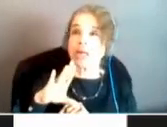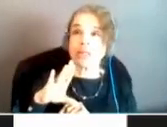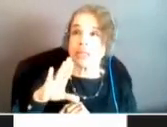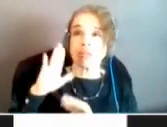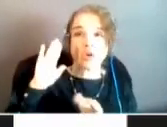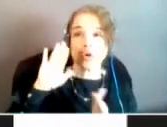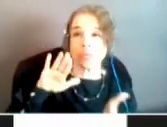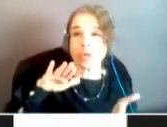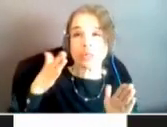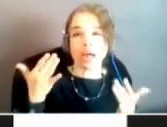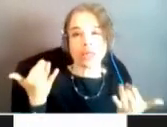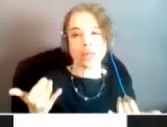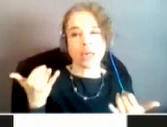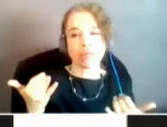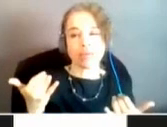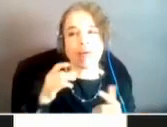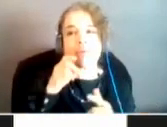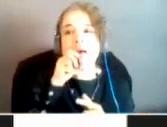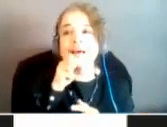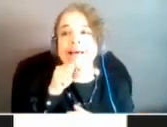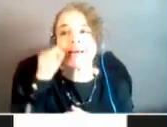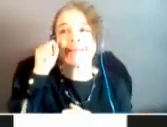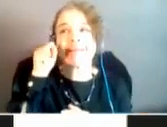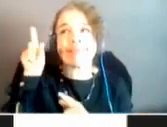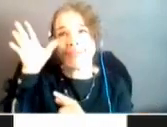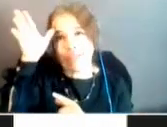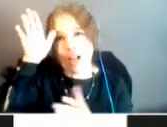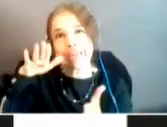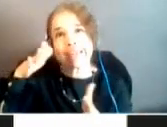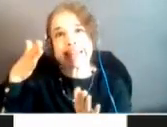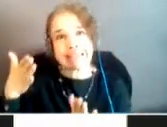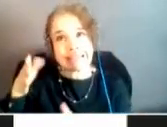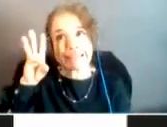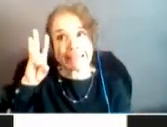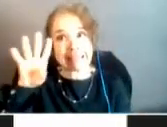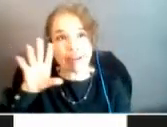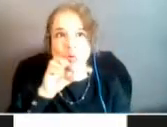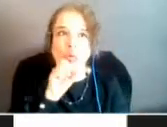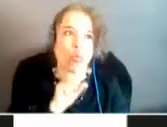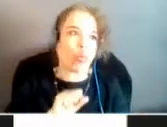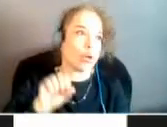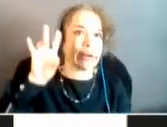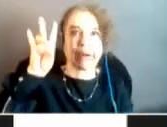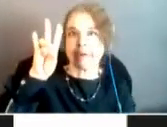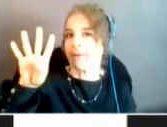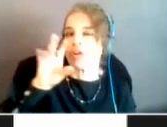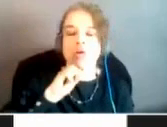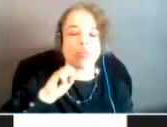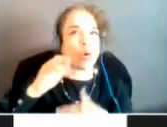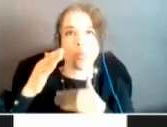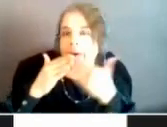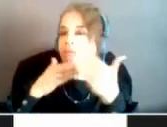death. And now I'm at the age at which he died, which is 64 or 74, whatever it